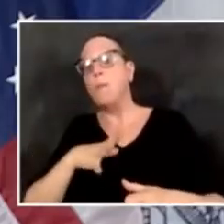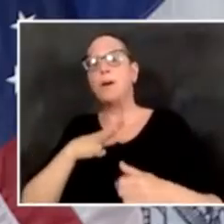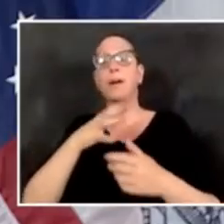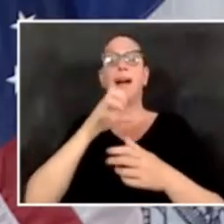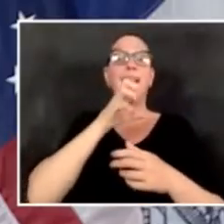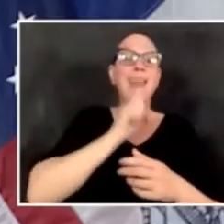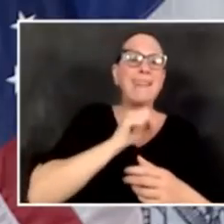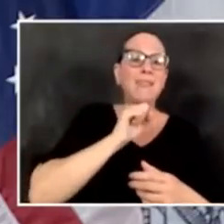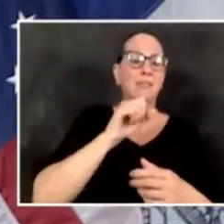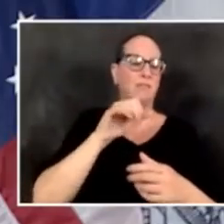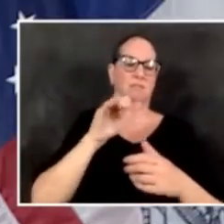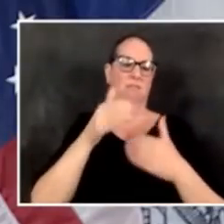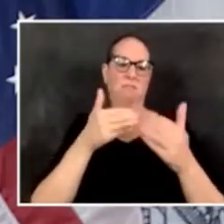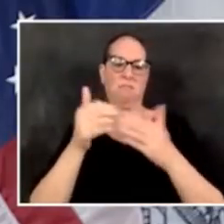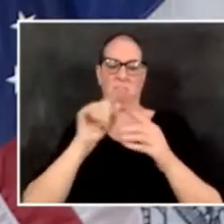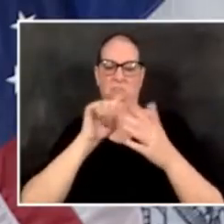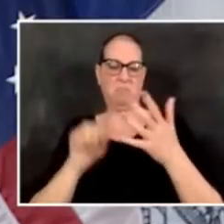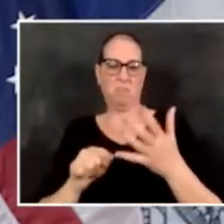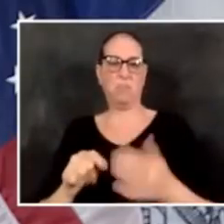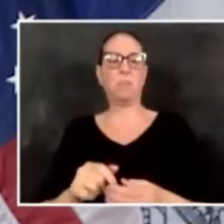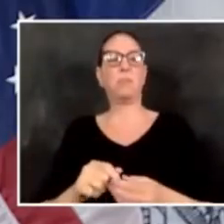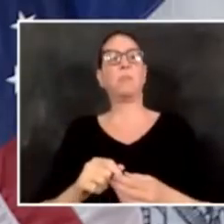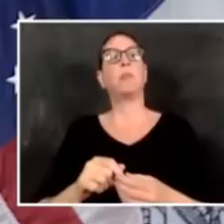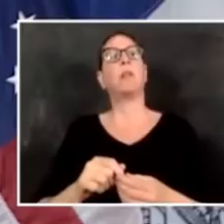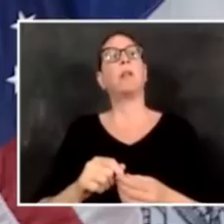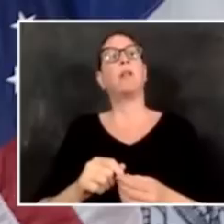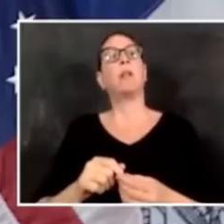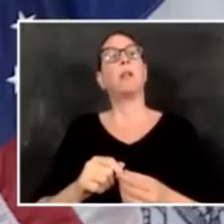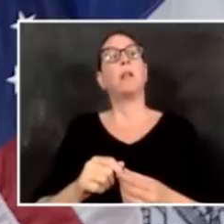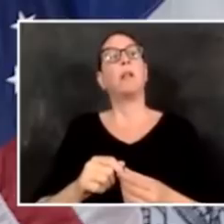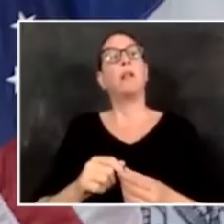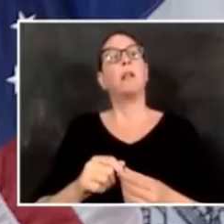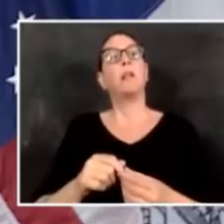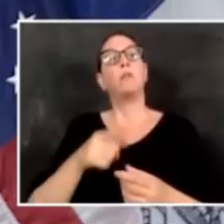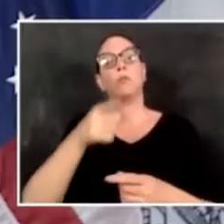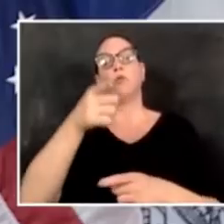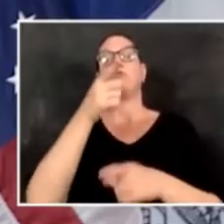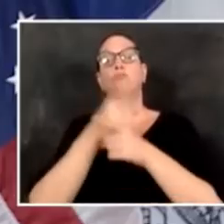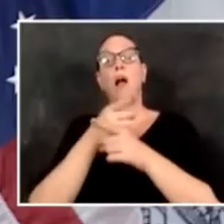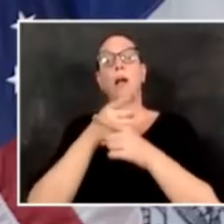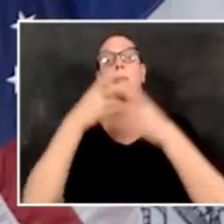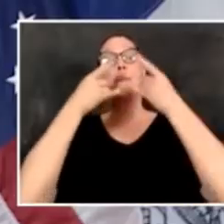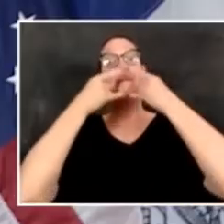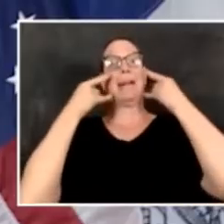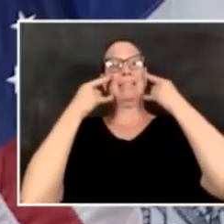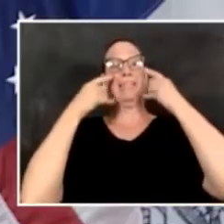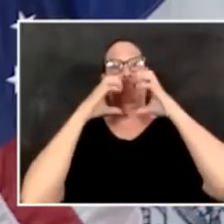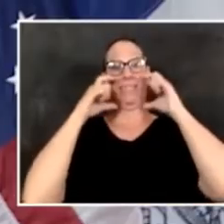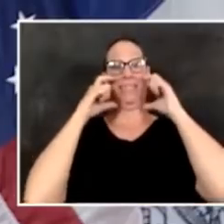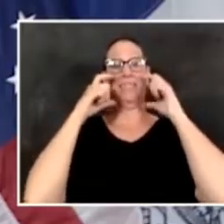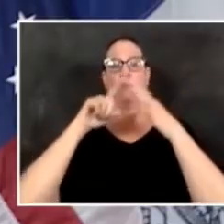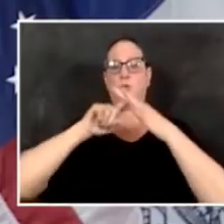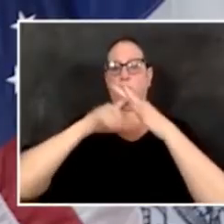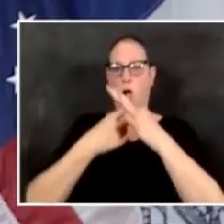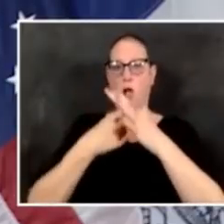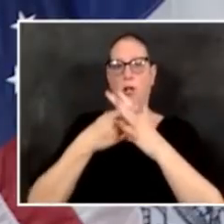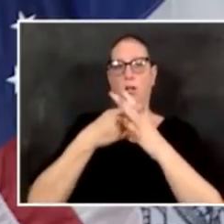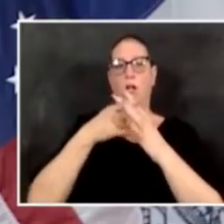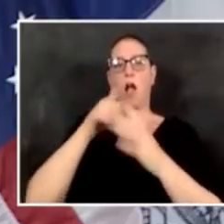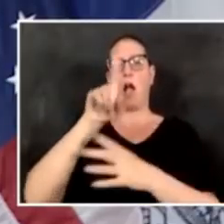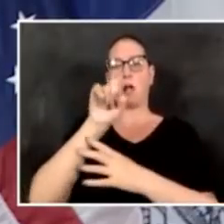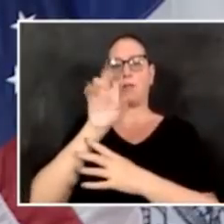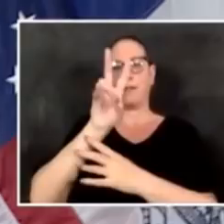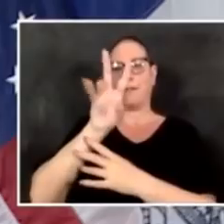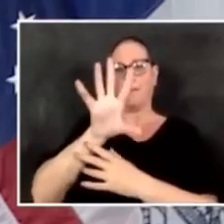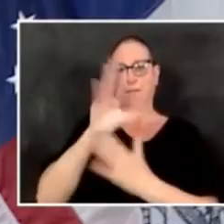weekend. We have been wanting to build a sustainable approach to distributing face coverings for free to New